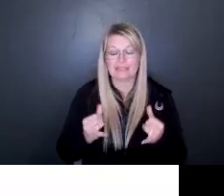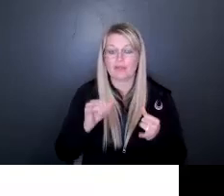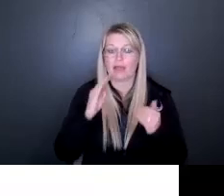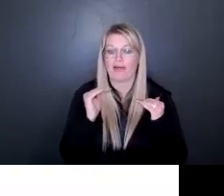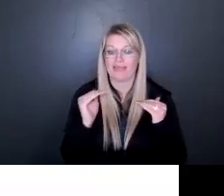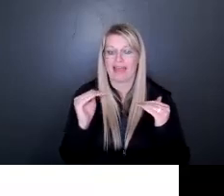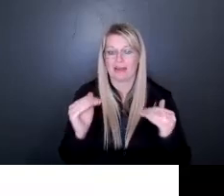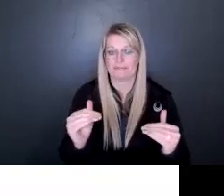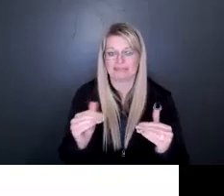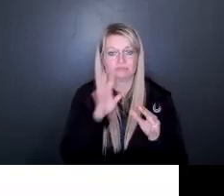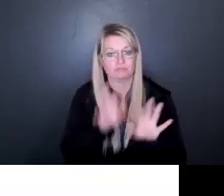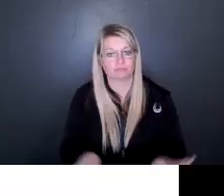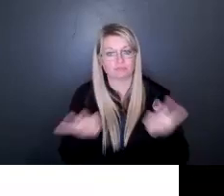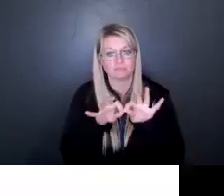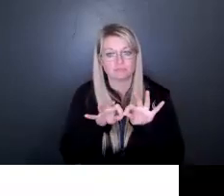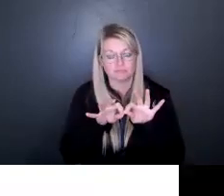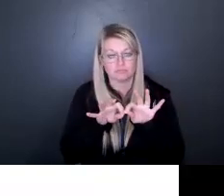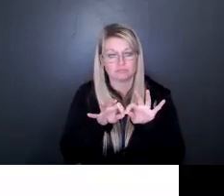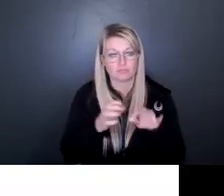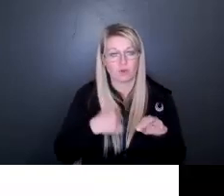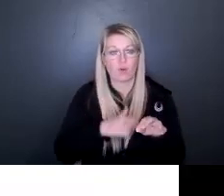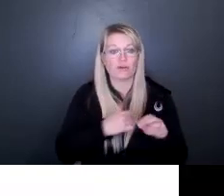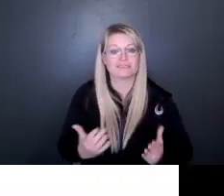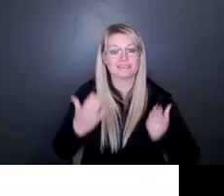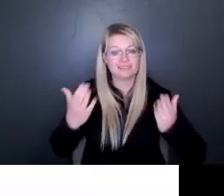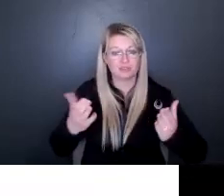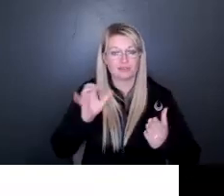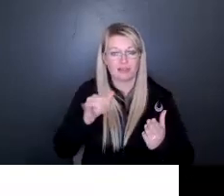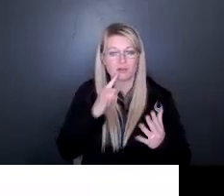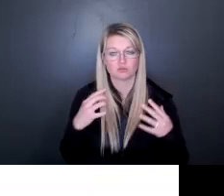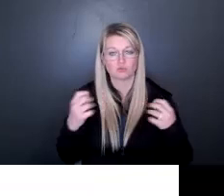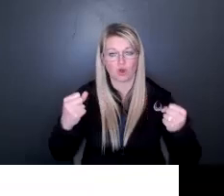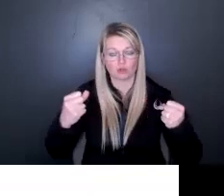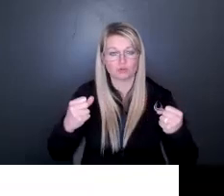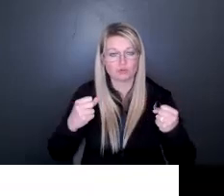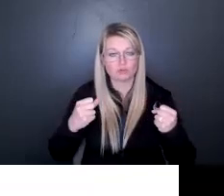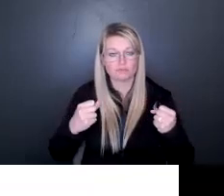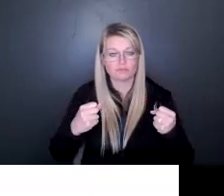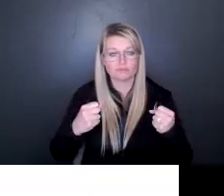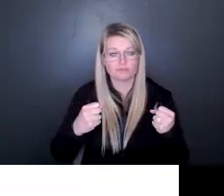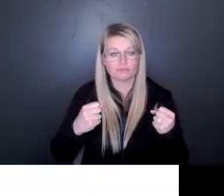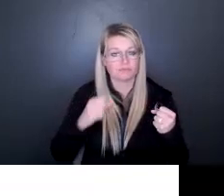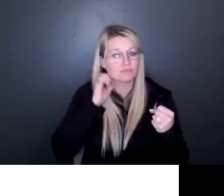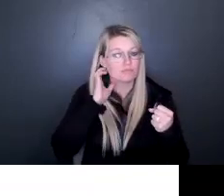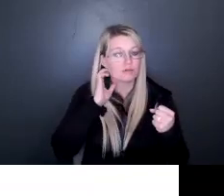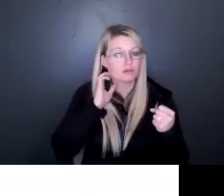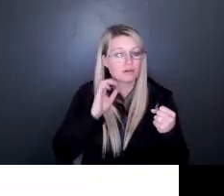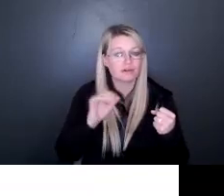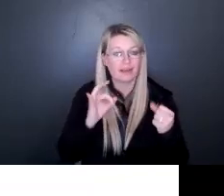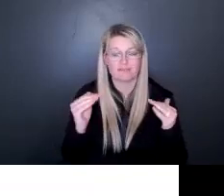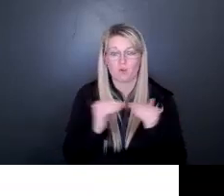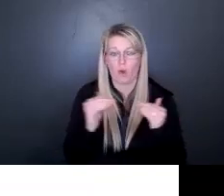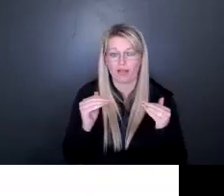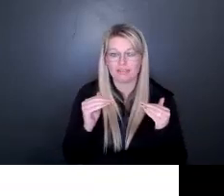alignment is important. We suggested a stronger and clearer signaling of equity,